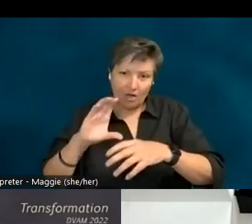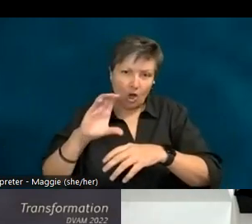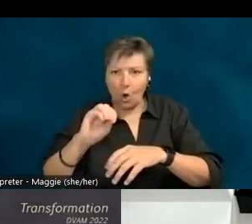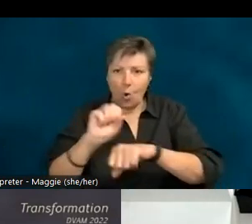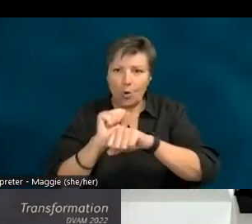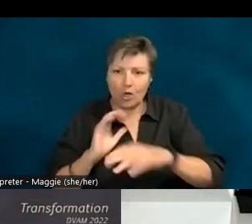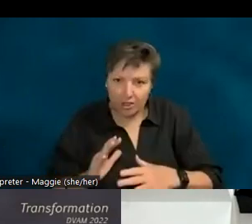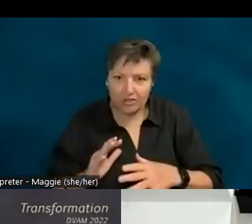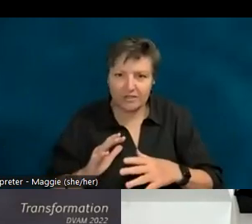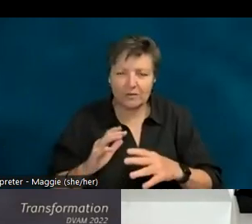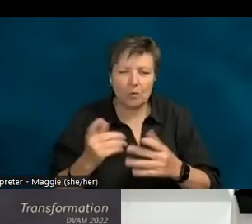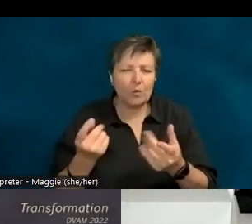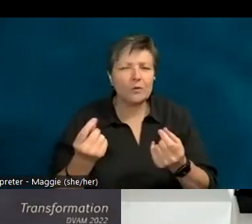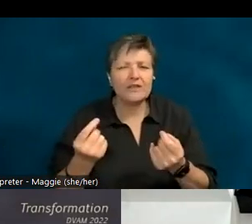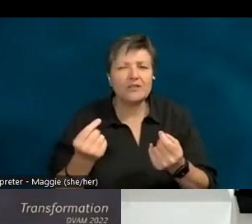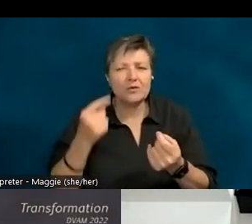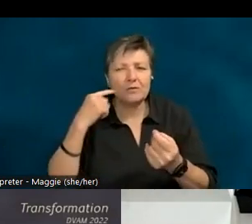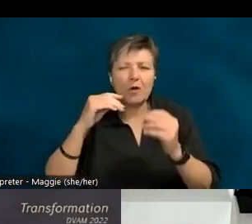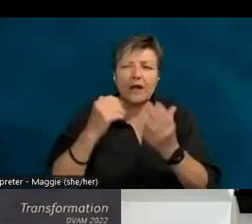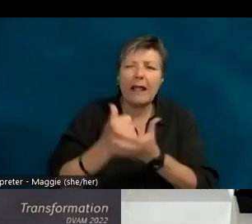navigating that?